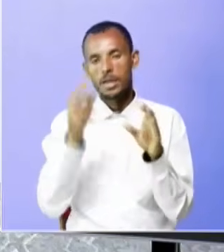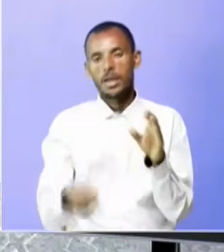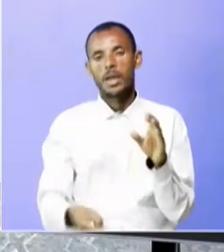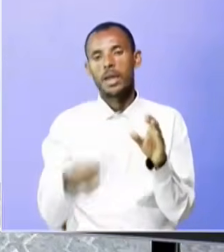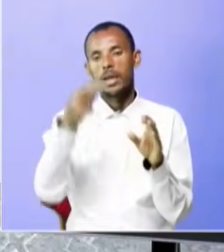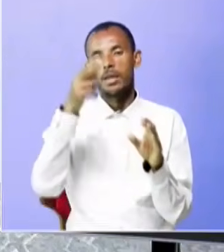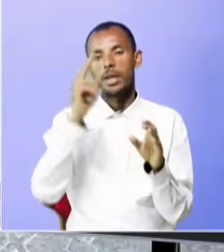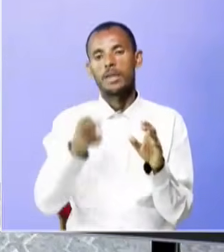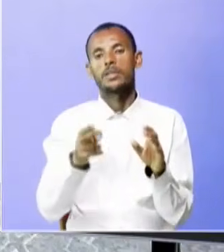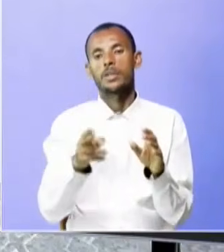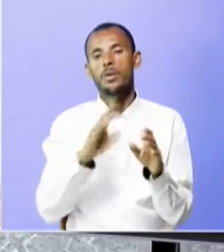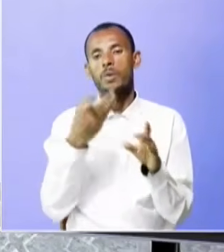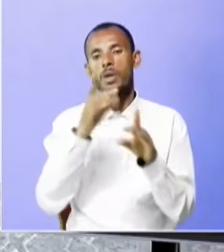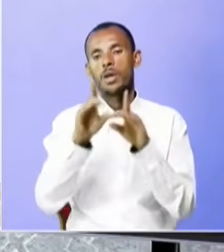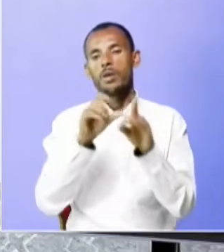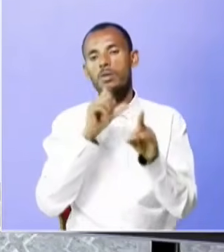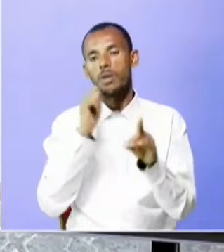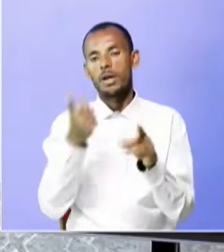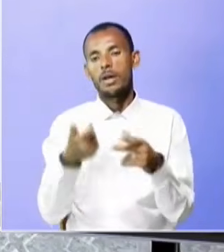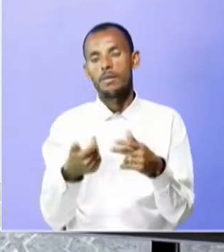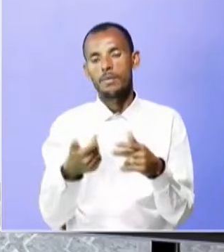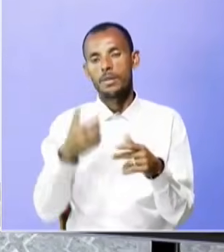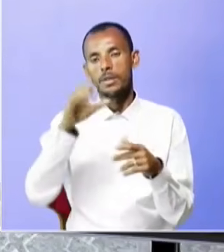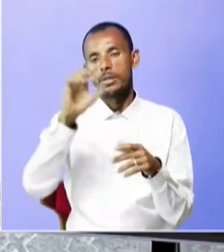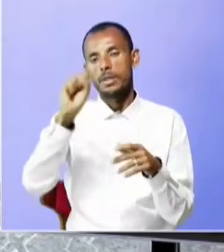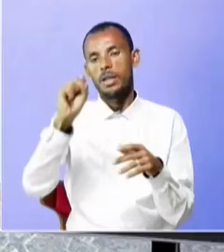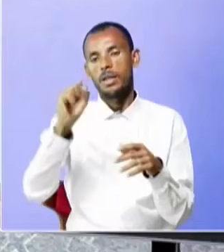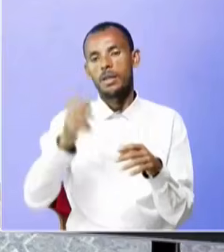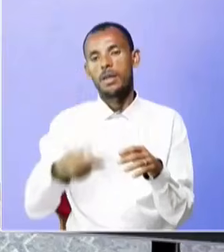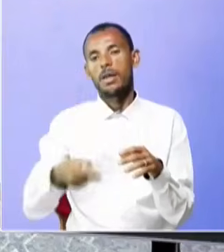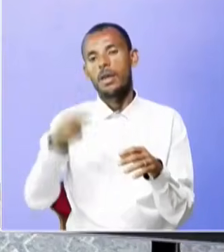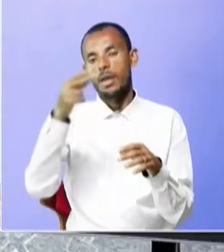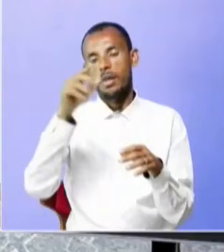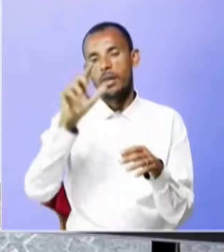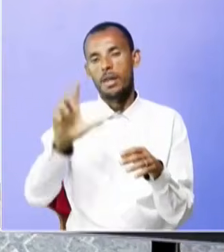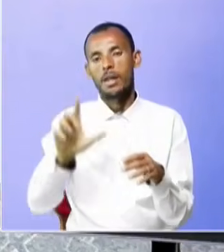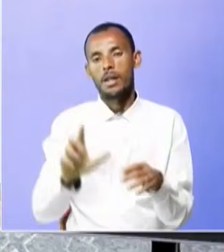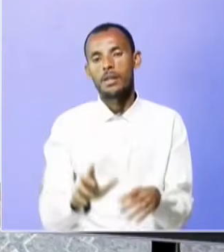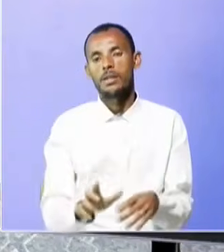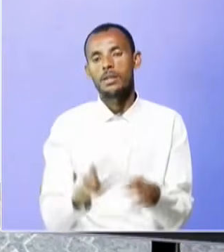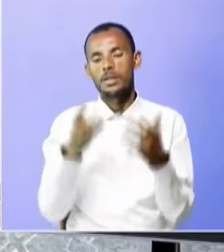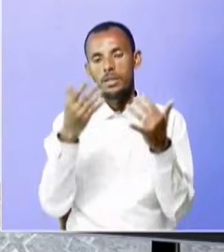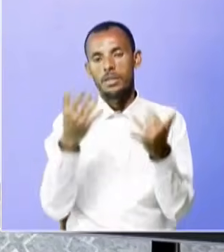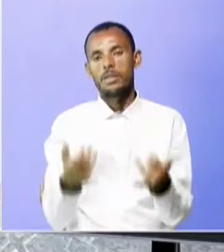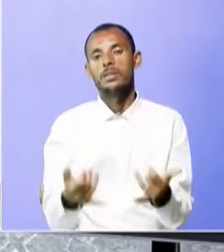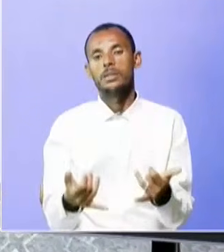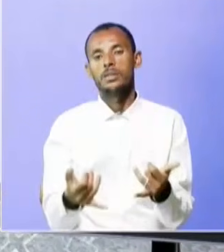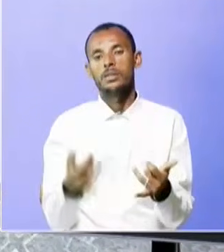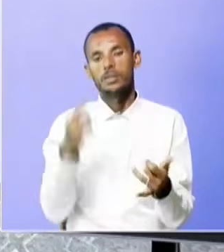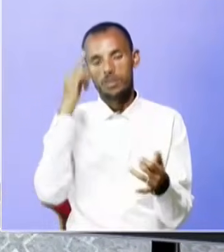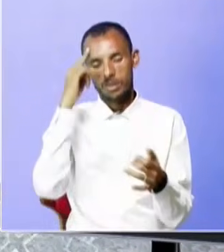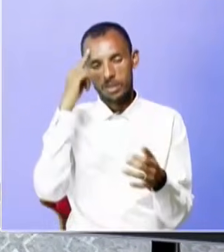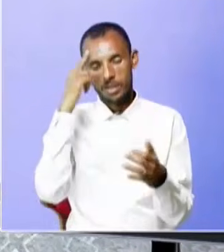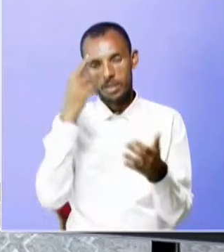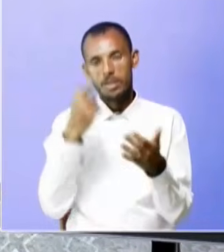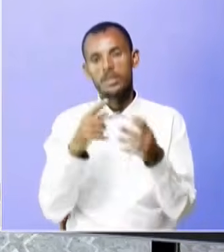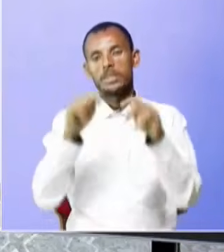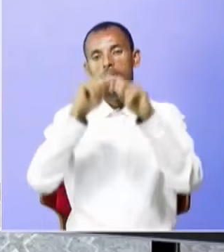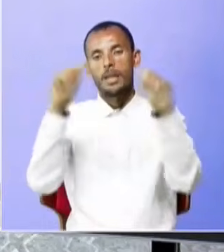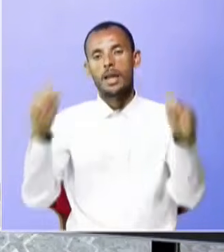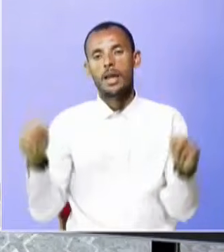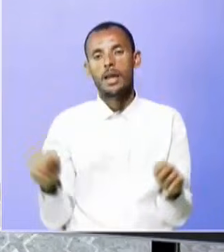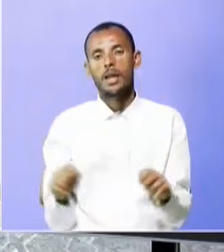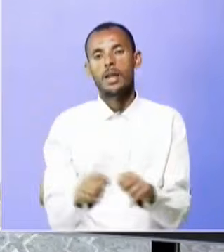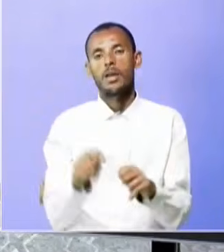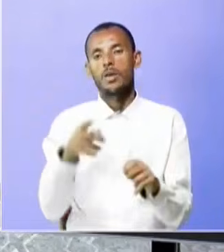h. We don't have the slant height L. Okay, now considering the triangle,